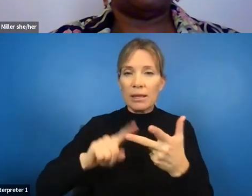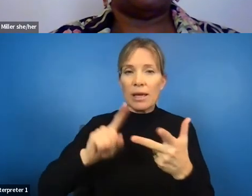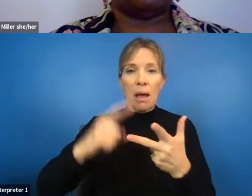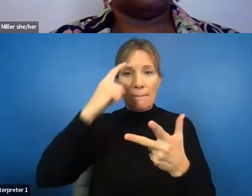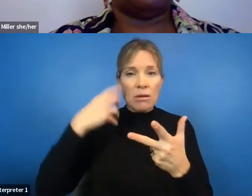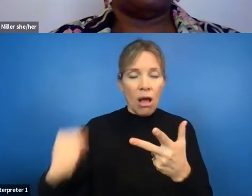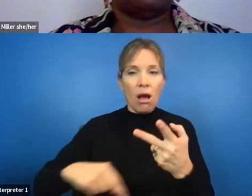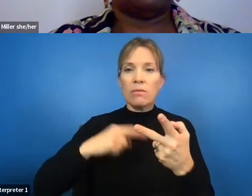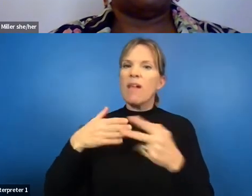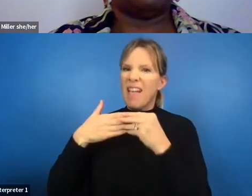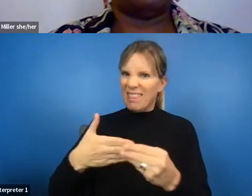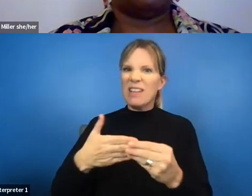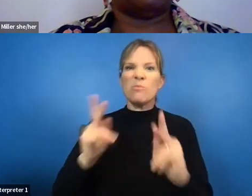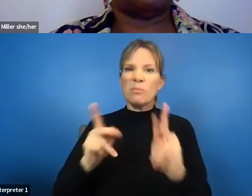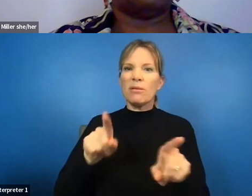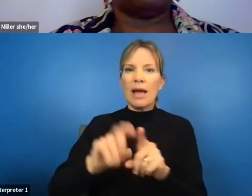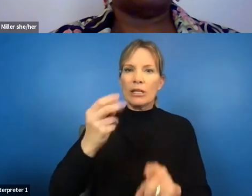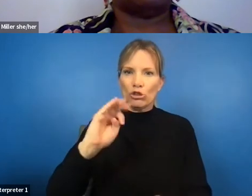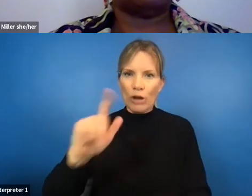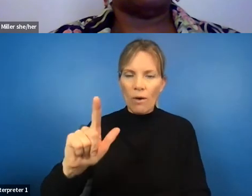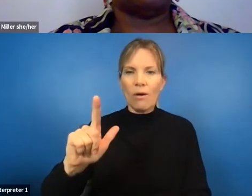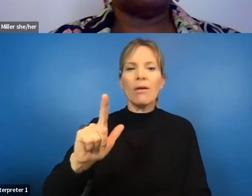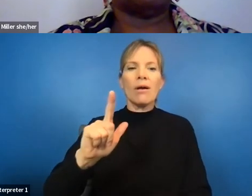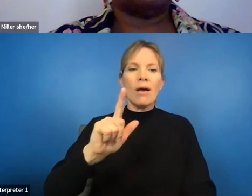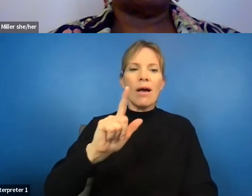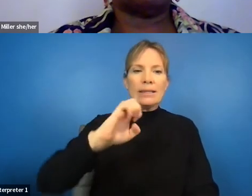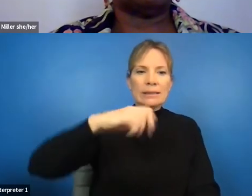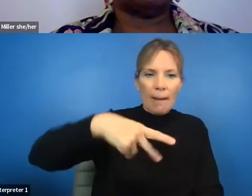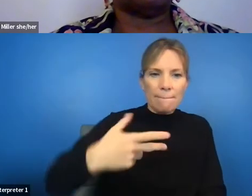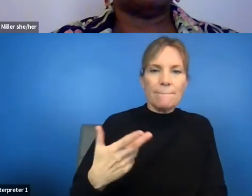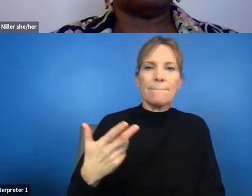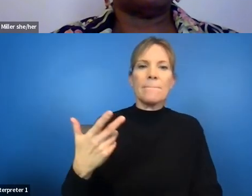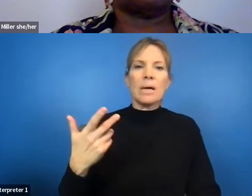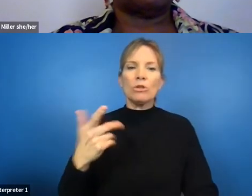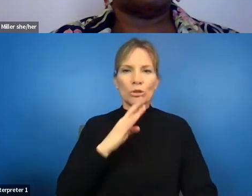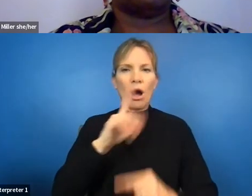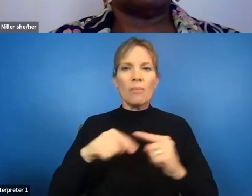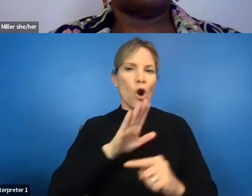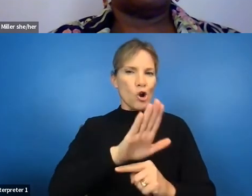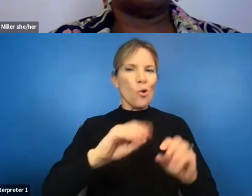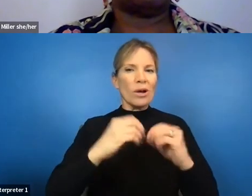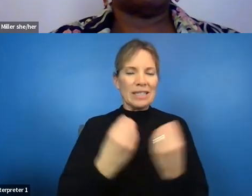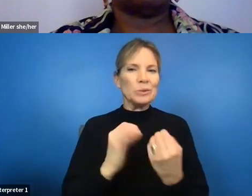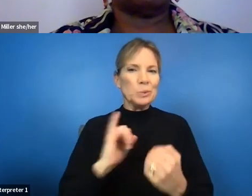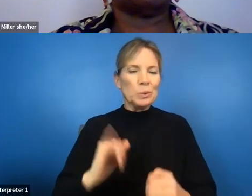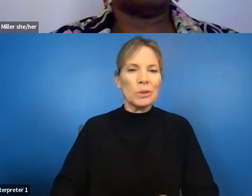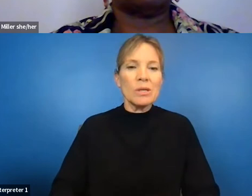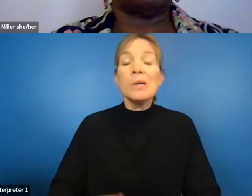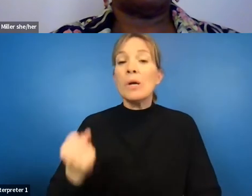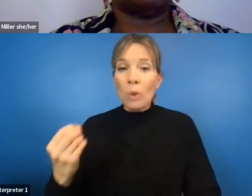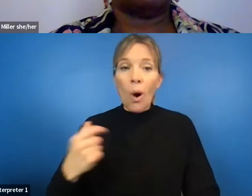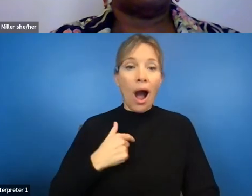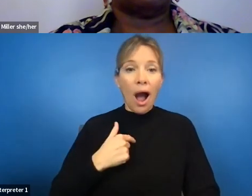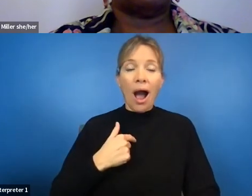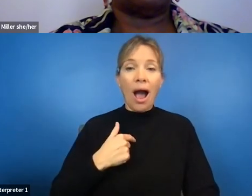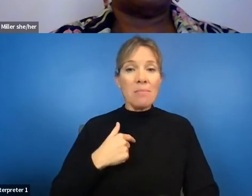mental health led us to people like Cheryl at STOP. And she'll talk a little bit about her organization as well. So I'm going